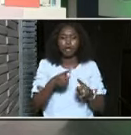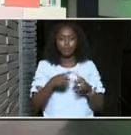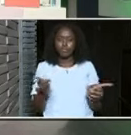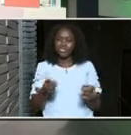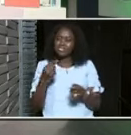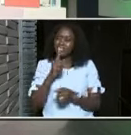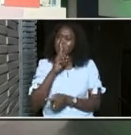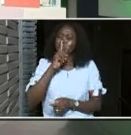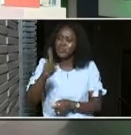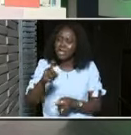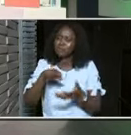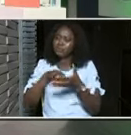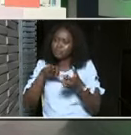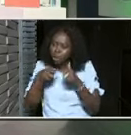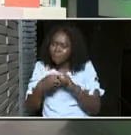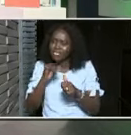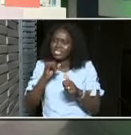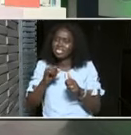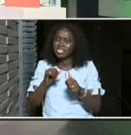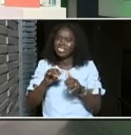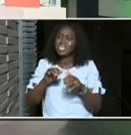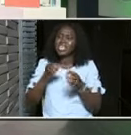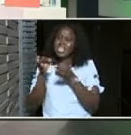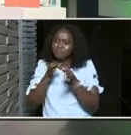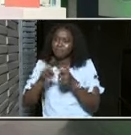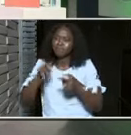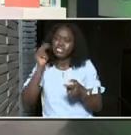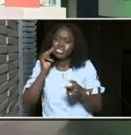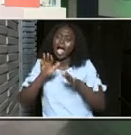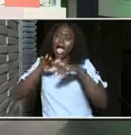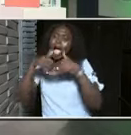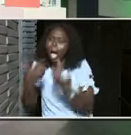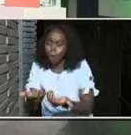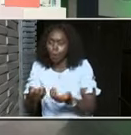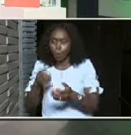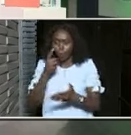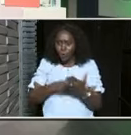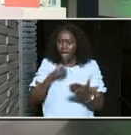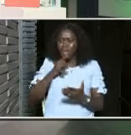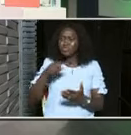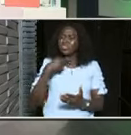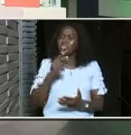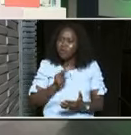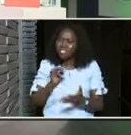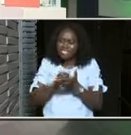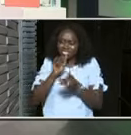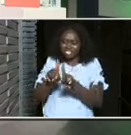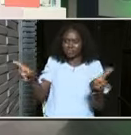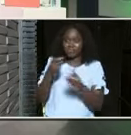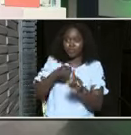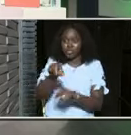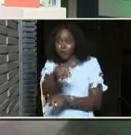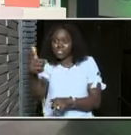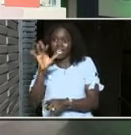is explaining to Nigerians how. What are you saying that is different from the 18 other candidates that